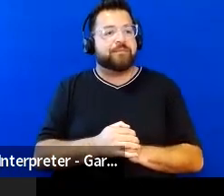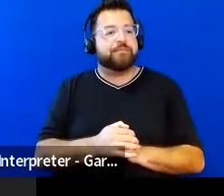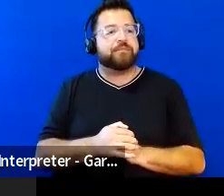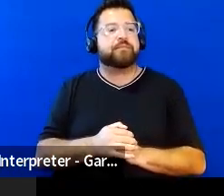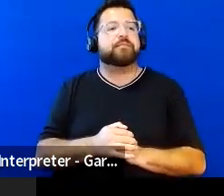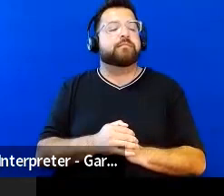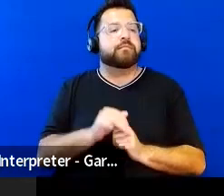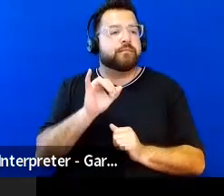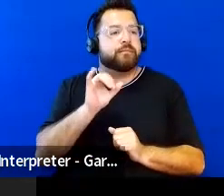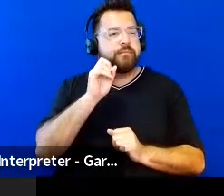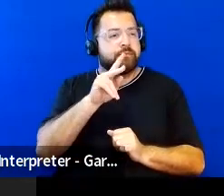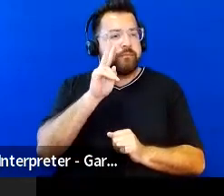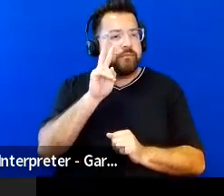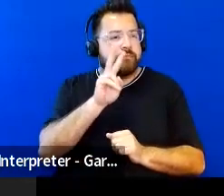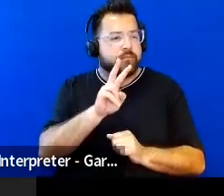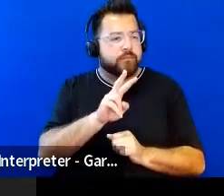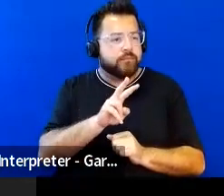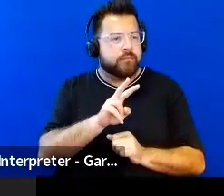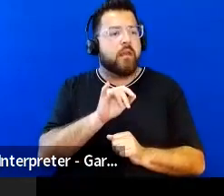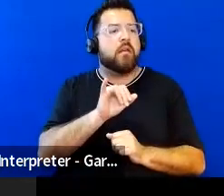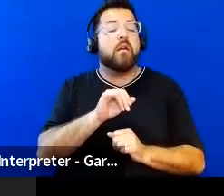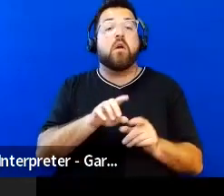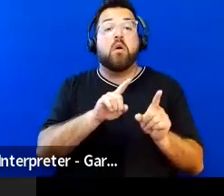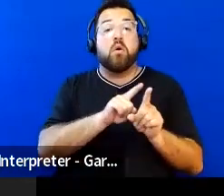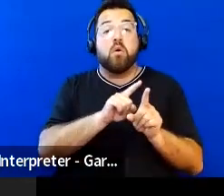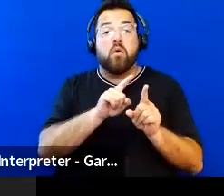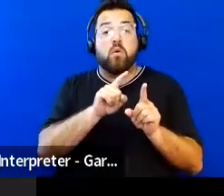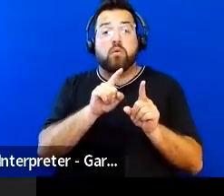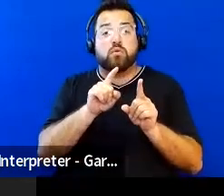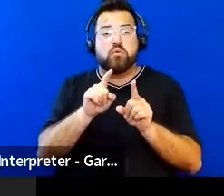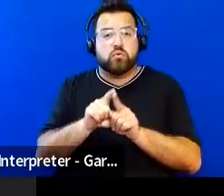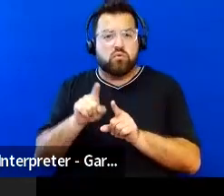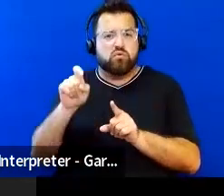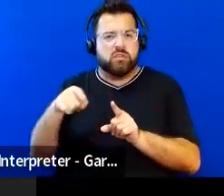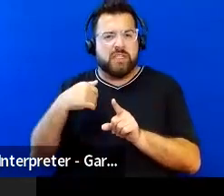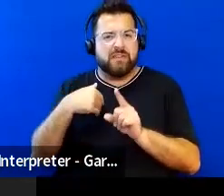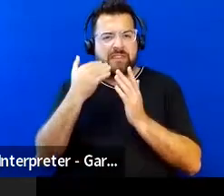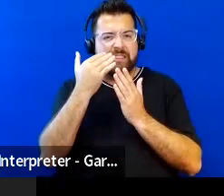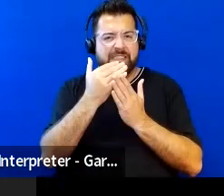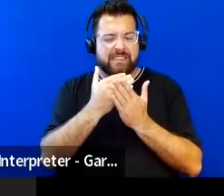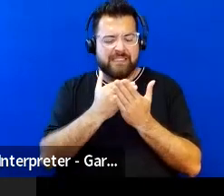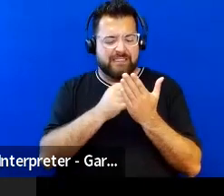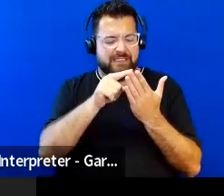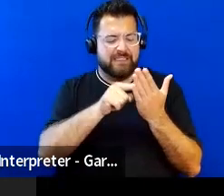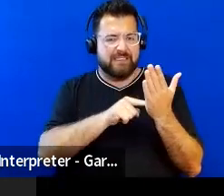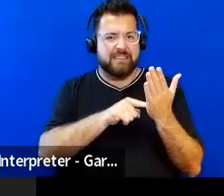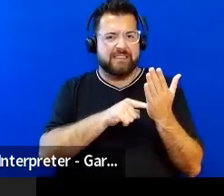There is also a list here with my